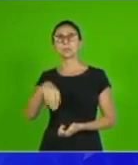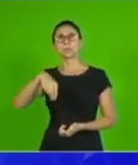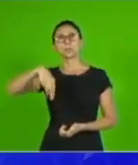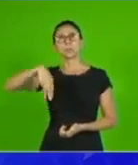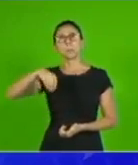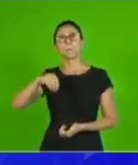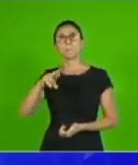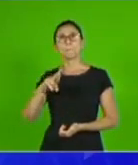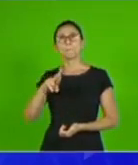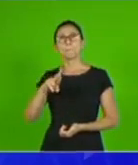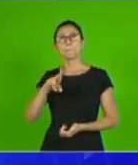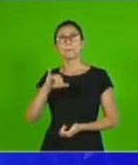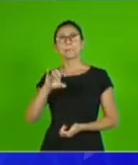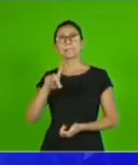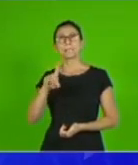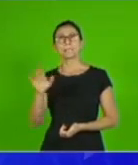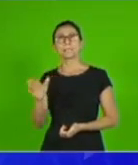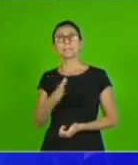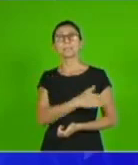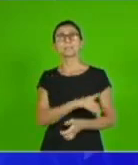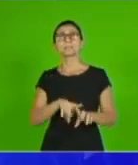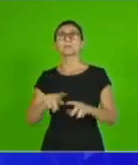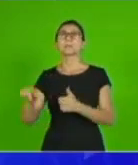Cities like Madrid, Granollers.